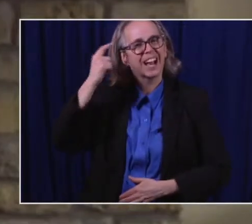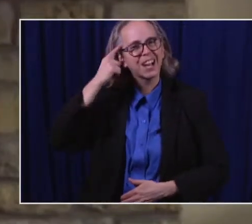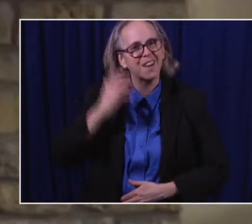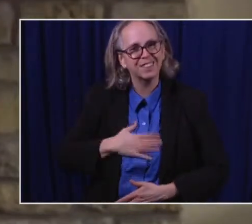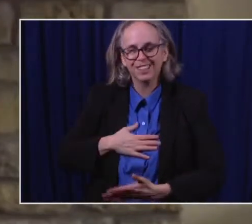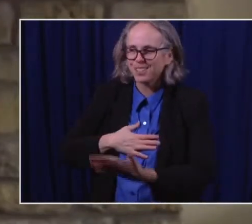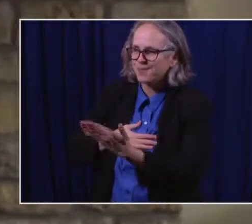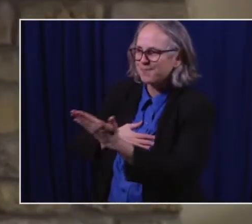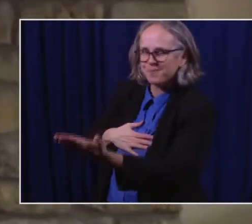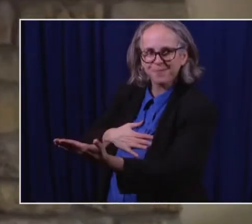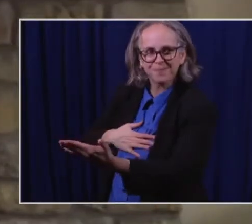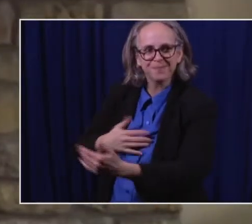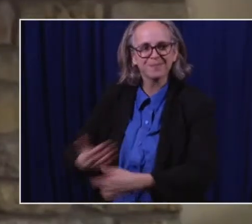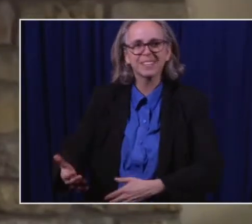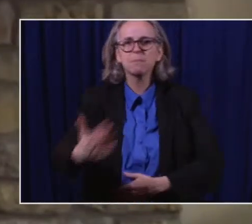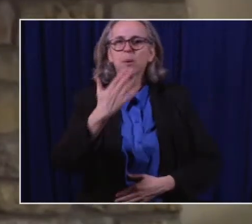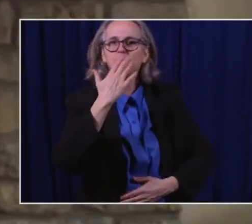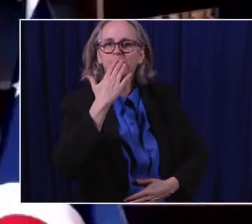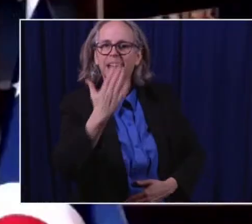Thanks, Governor.